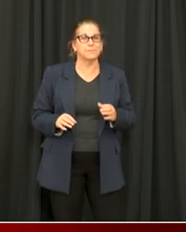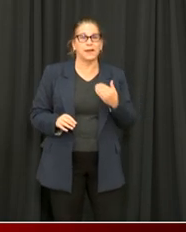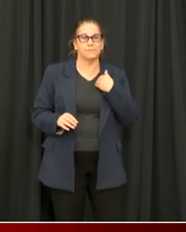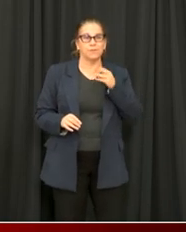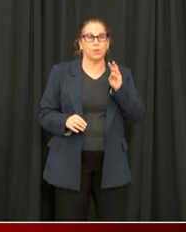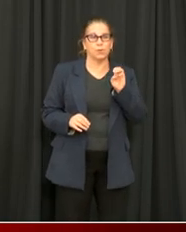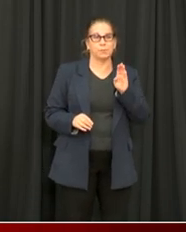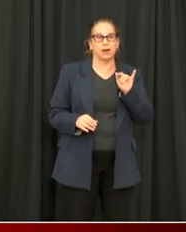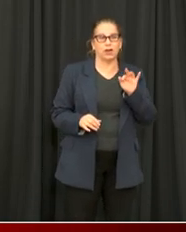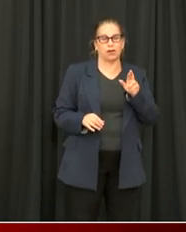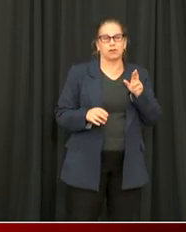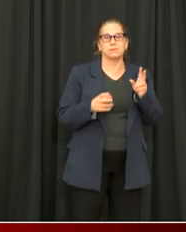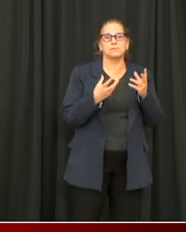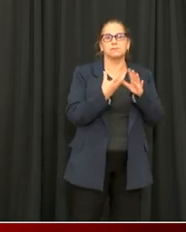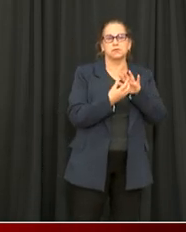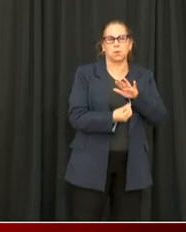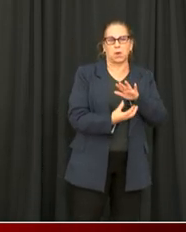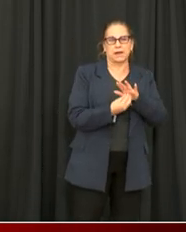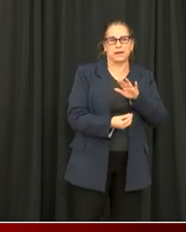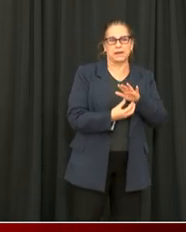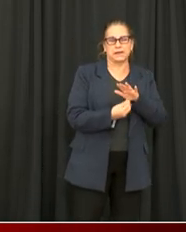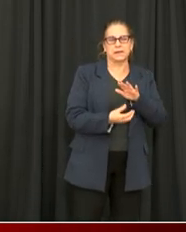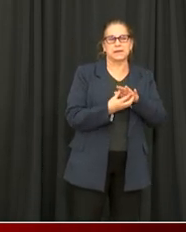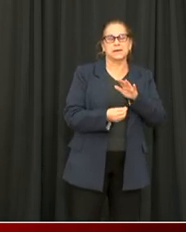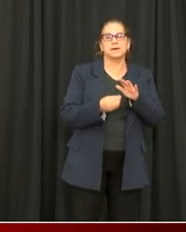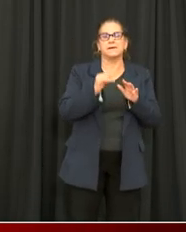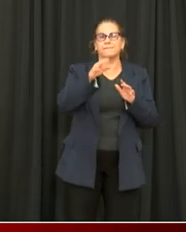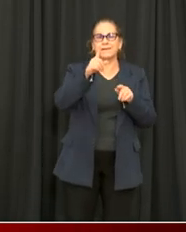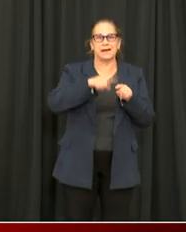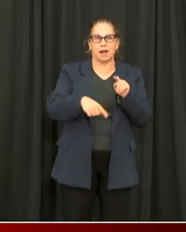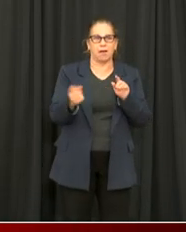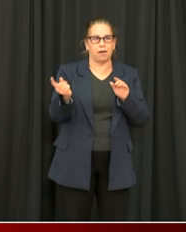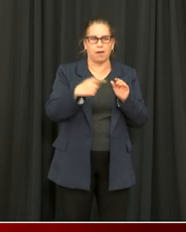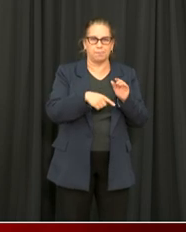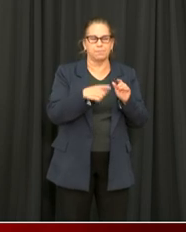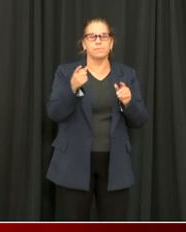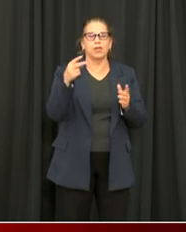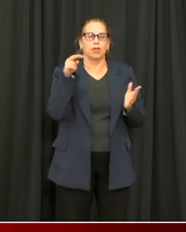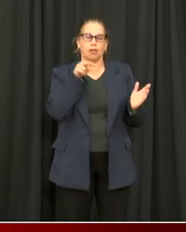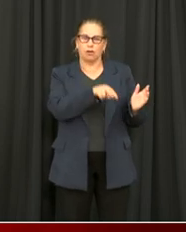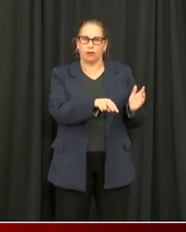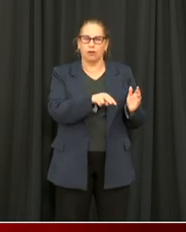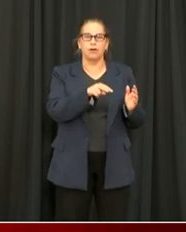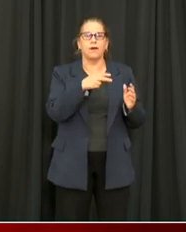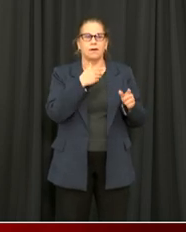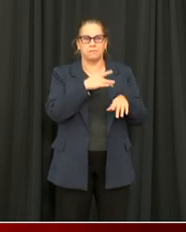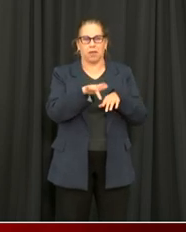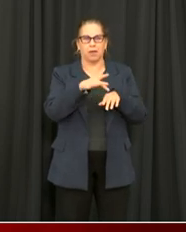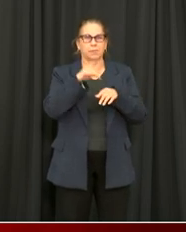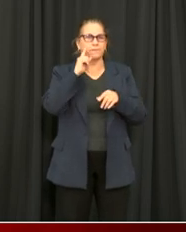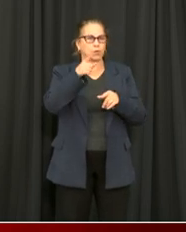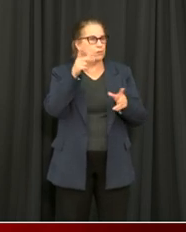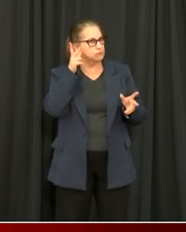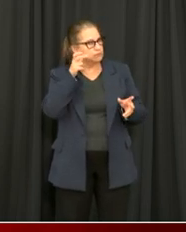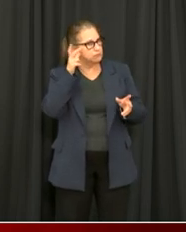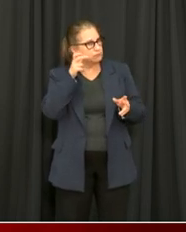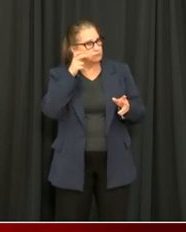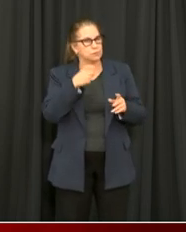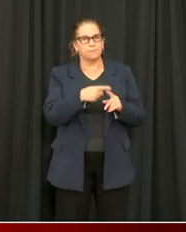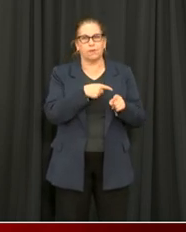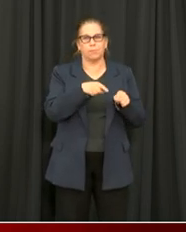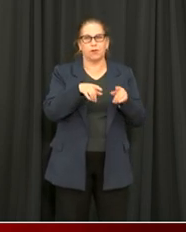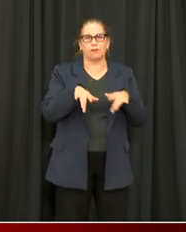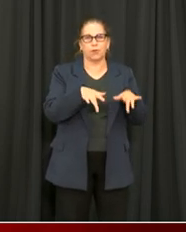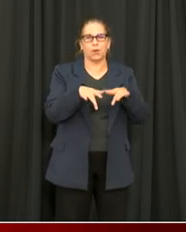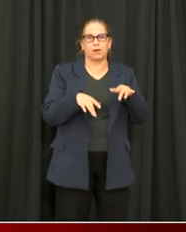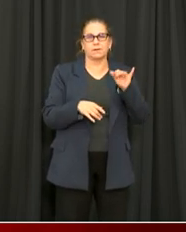and also made available on the phase two reopening site on the coronavirus.dc.gov phase two